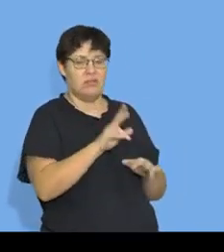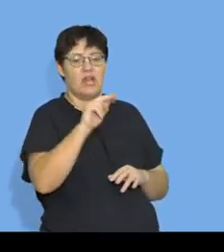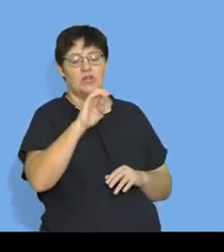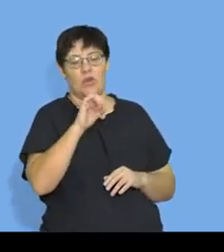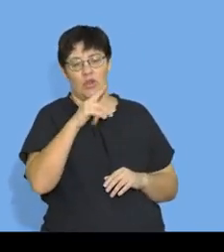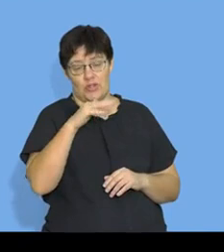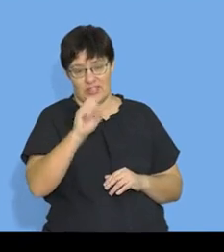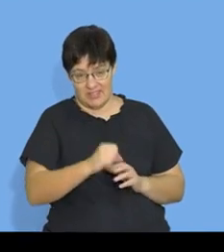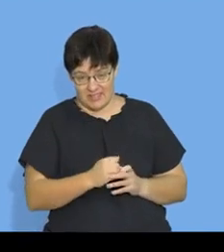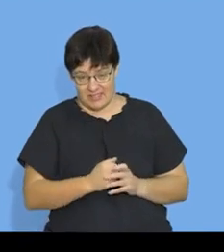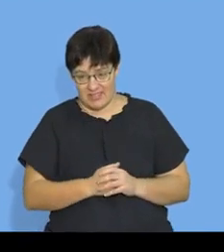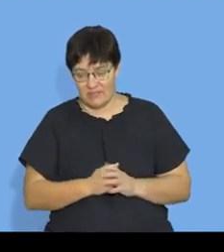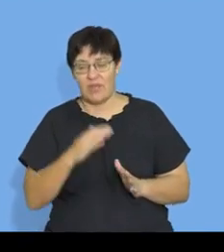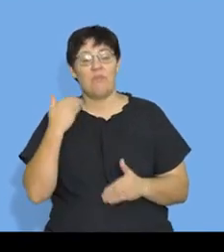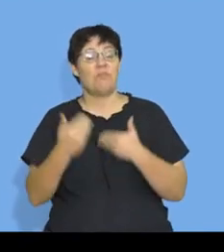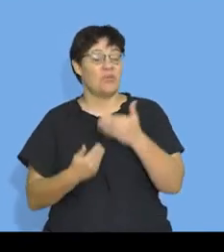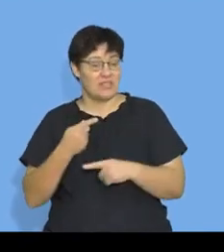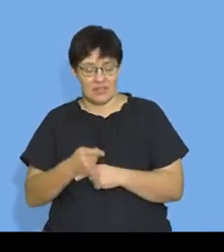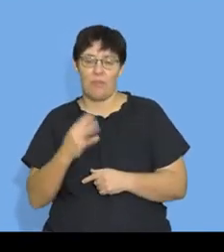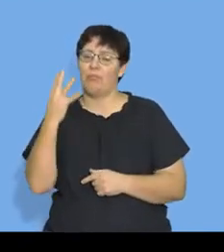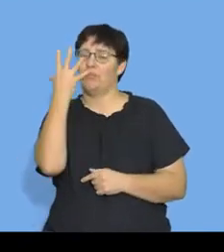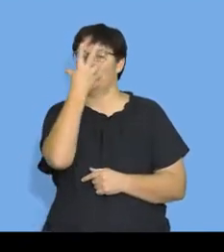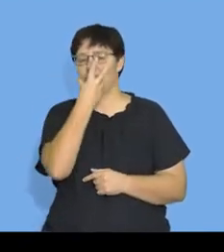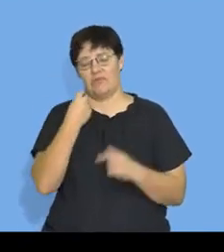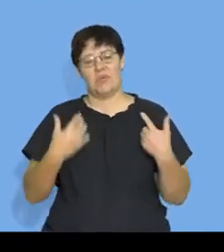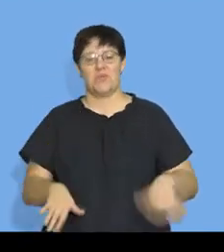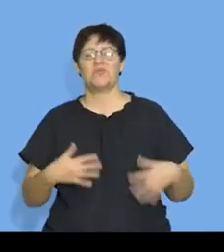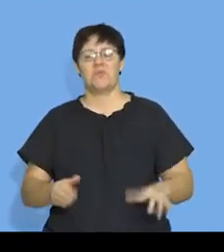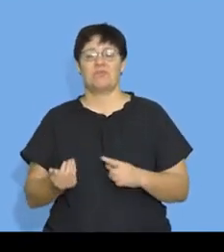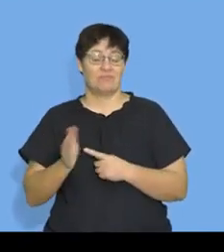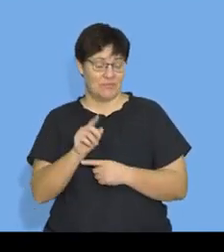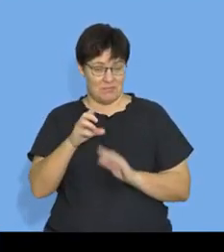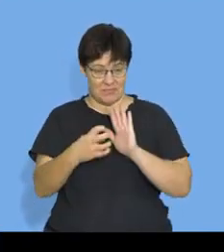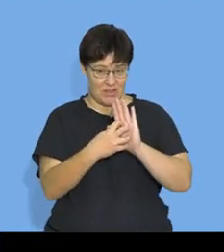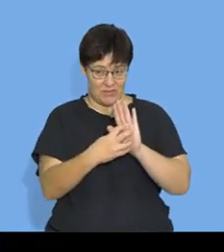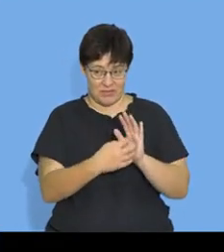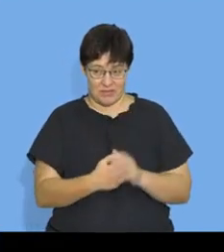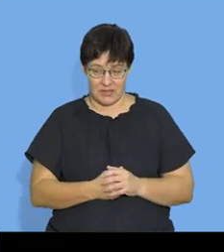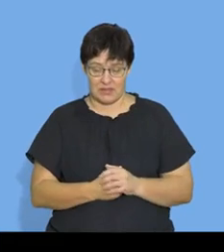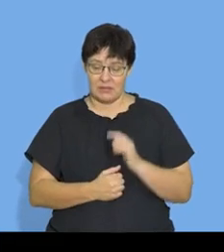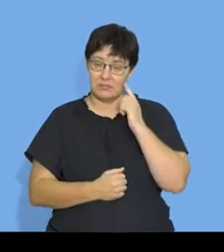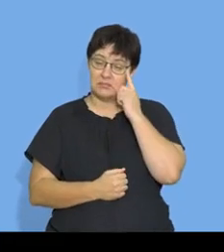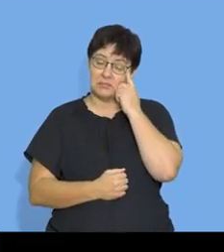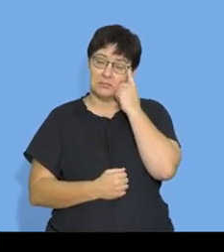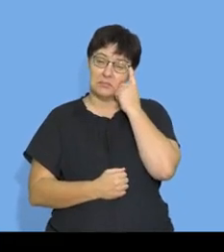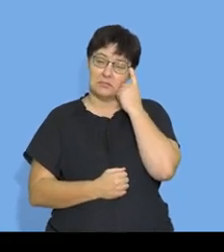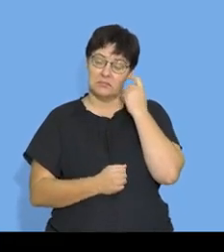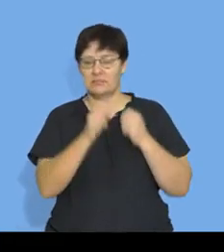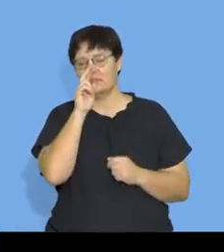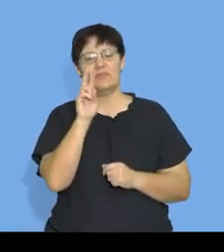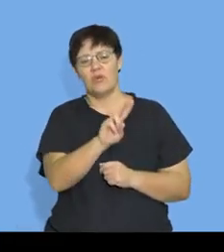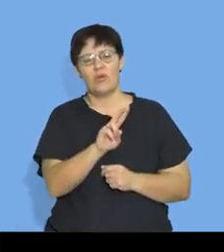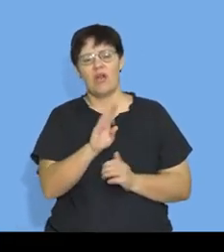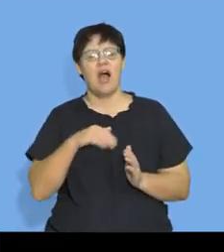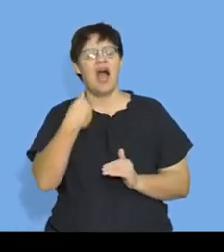nucleus. And so that process is actually a beautiful process illustrated in this diagram. Let's look at